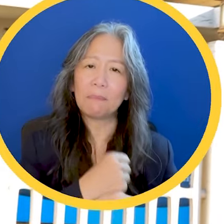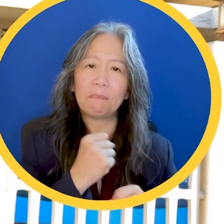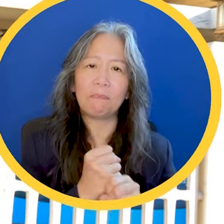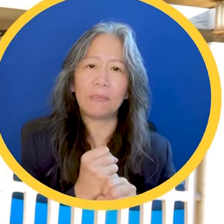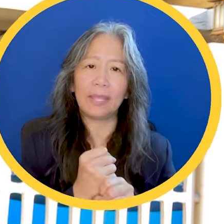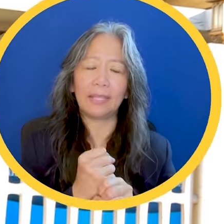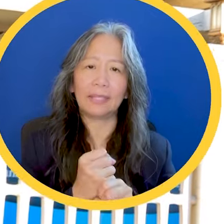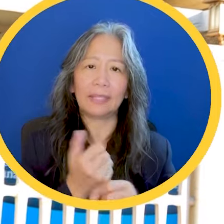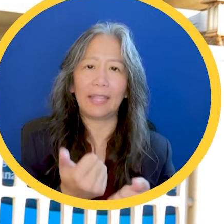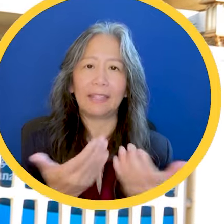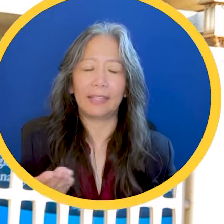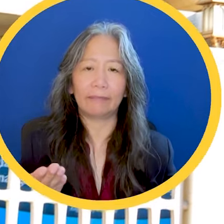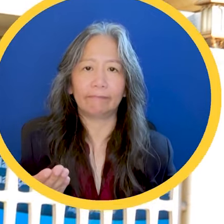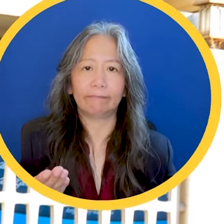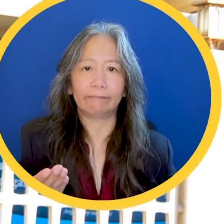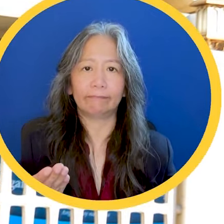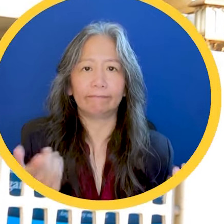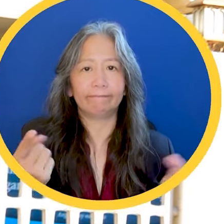going to let anything stop us.